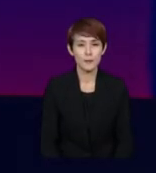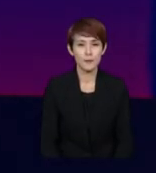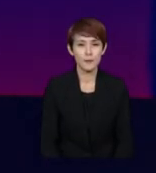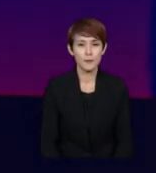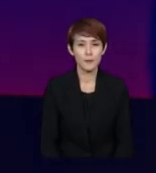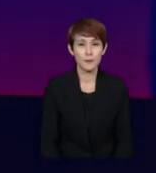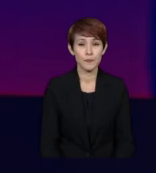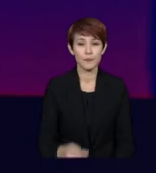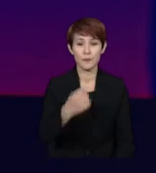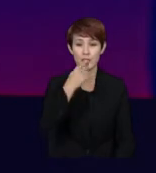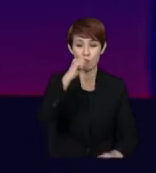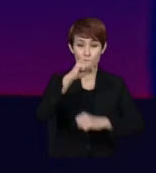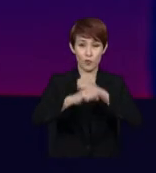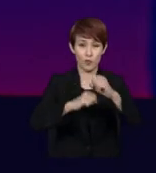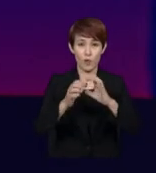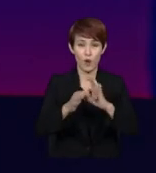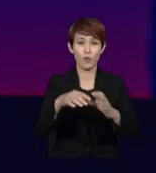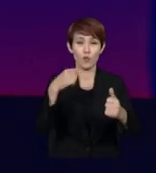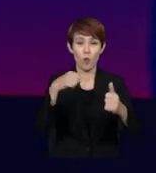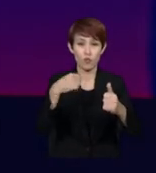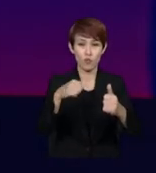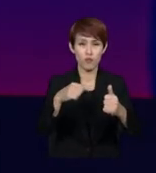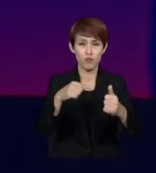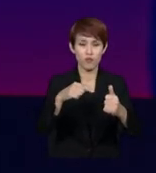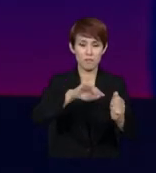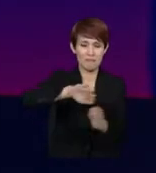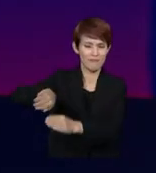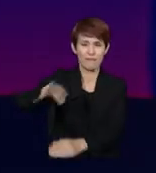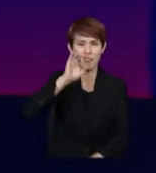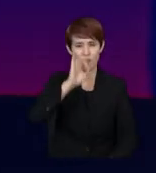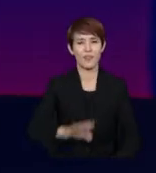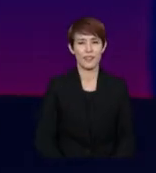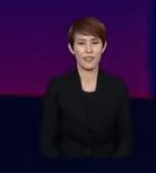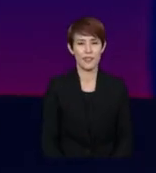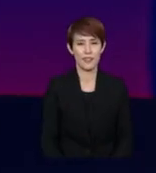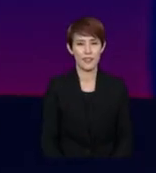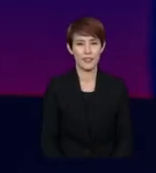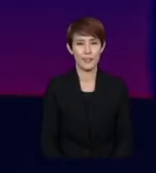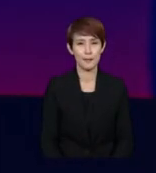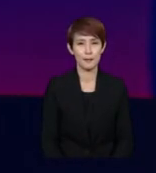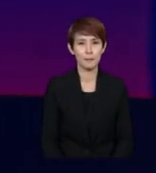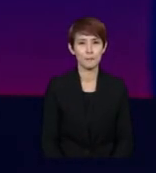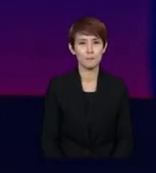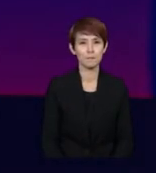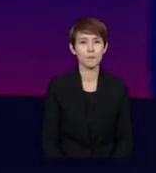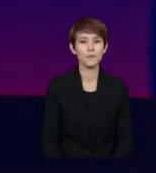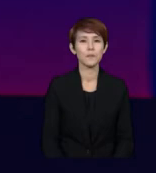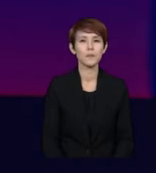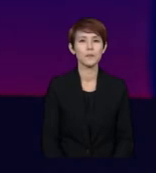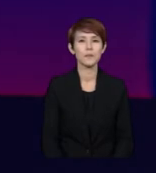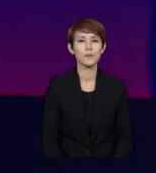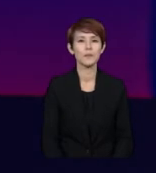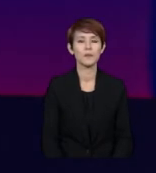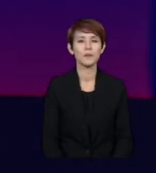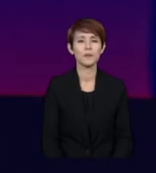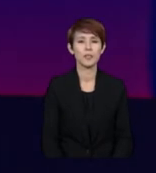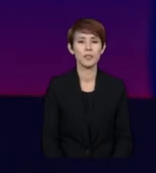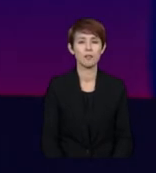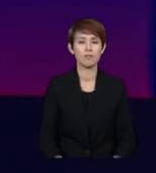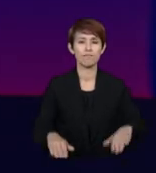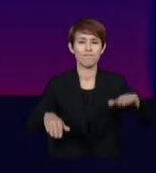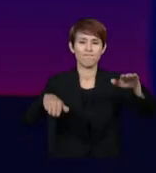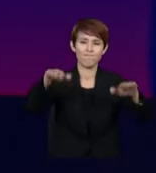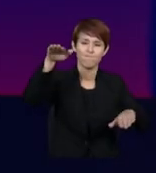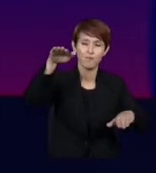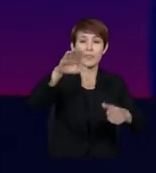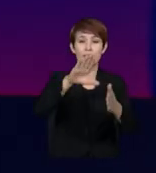in the US, where people are so afraid of political education in a highly polarized context that they say, oh, let's do more civic stuff in terms of volunteer